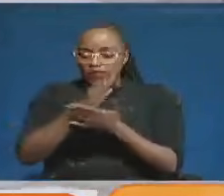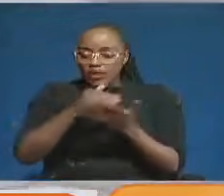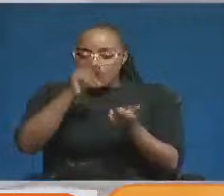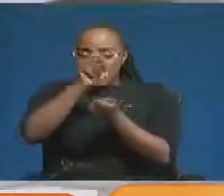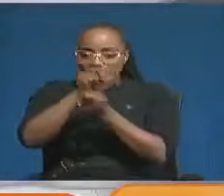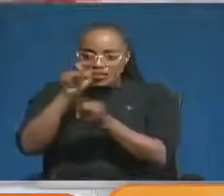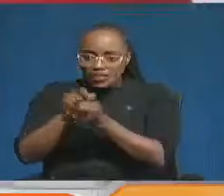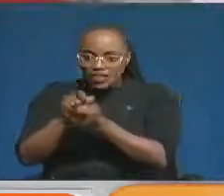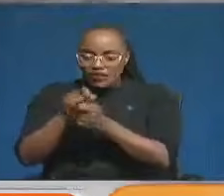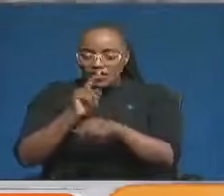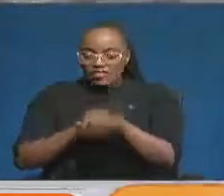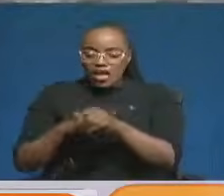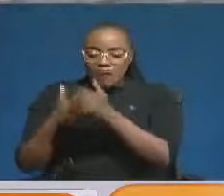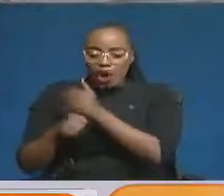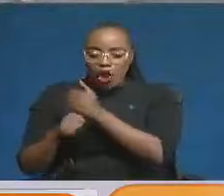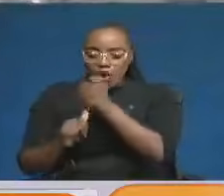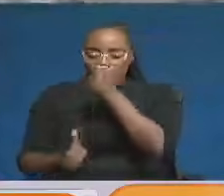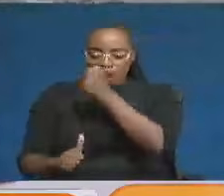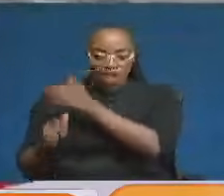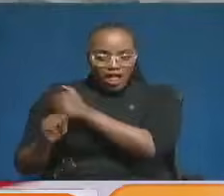tested during a cholera outbreak